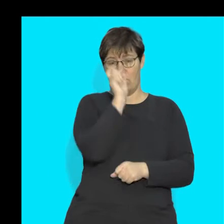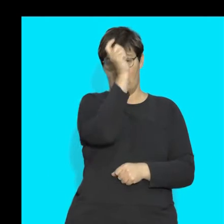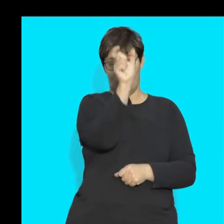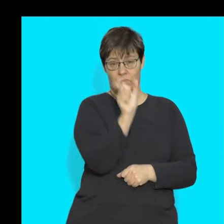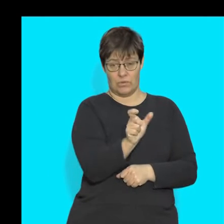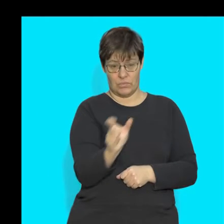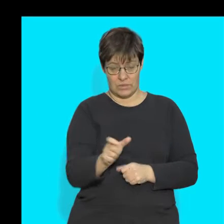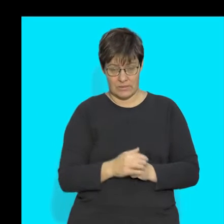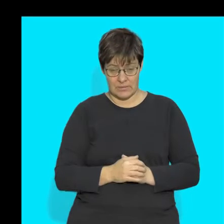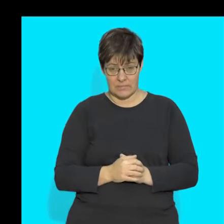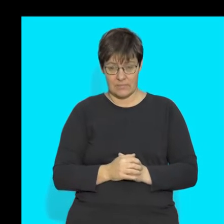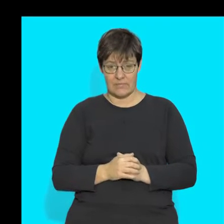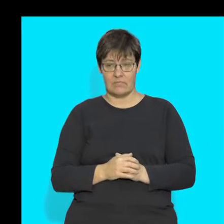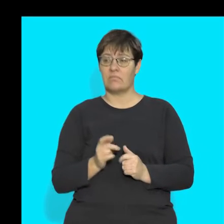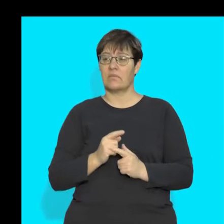words.